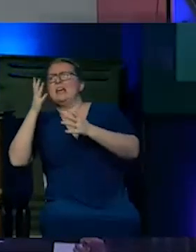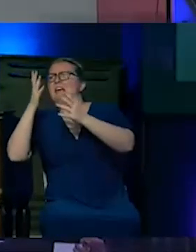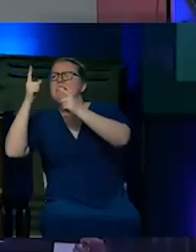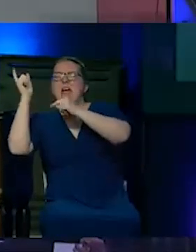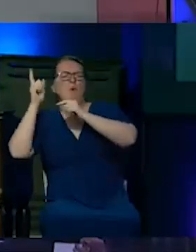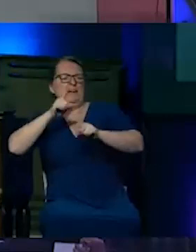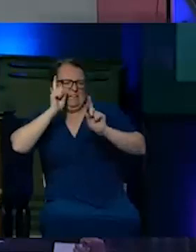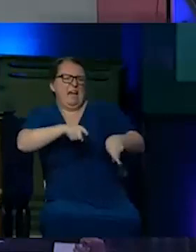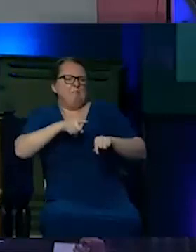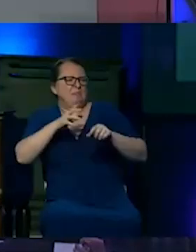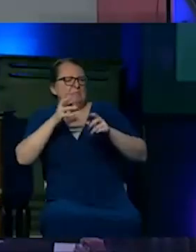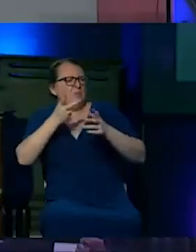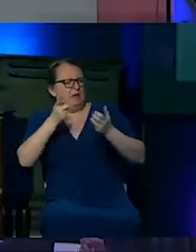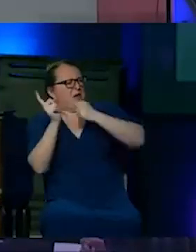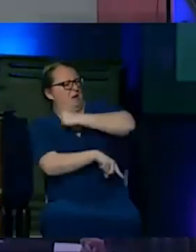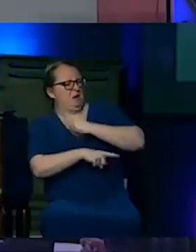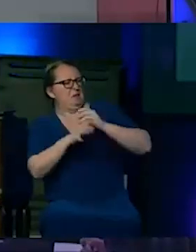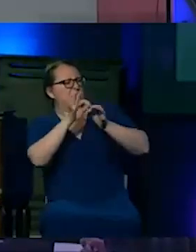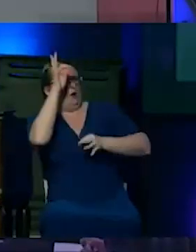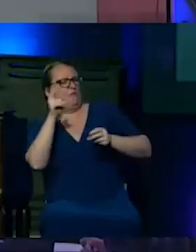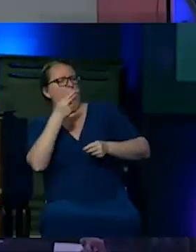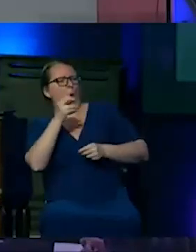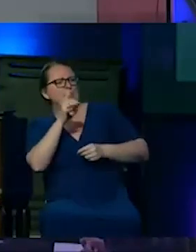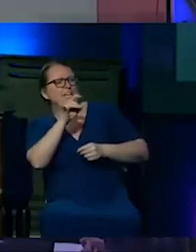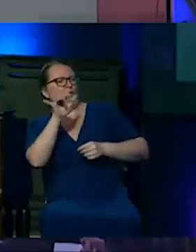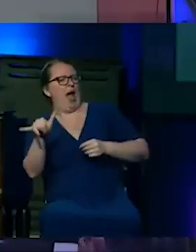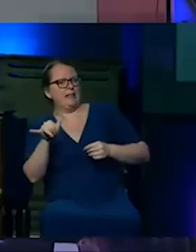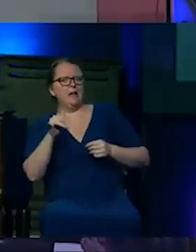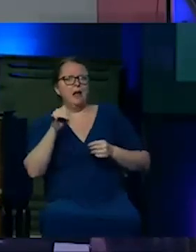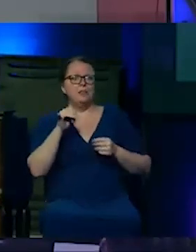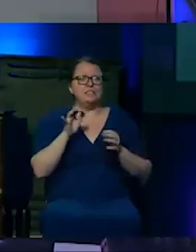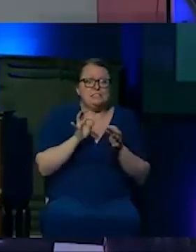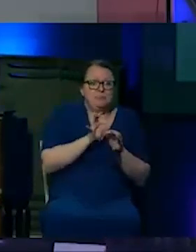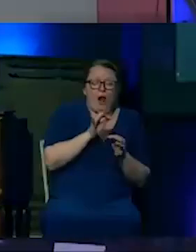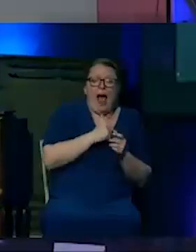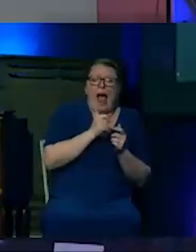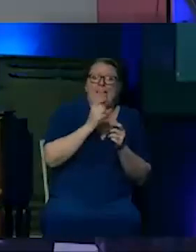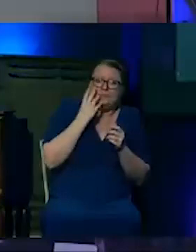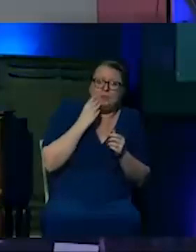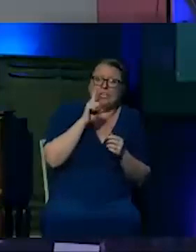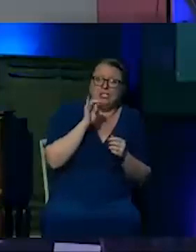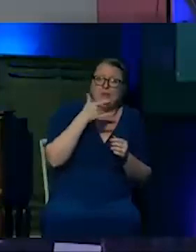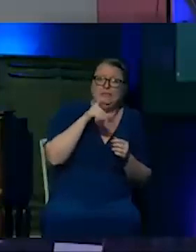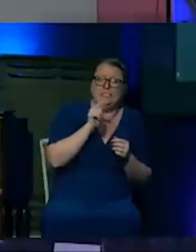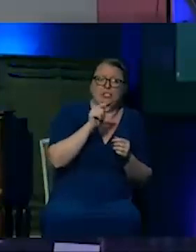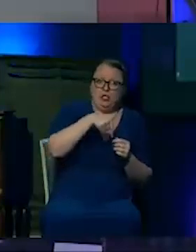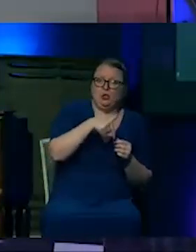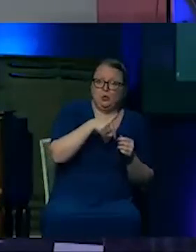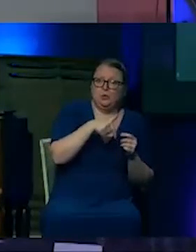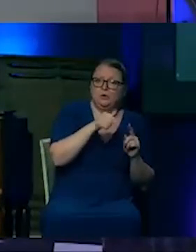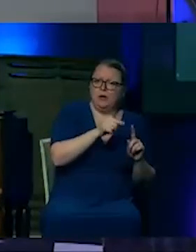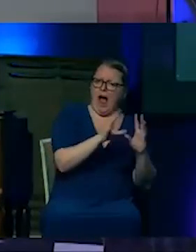of homosexuality. And I was like, oh, okay, like this song that I experienced in this LGBT Christian conference that like just